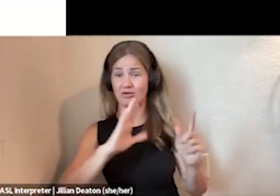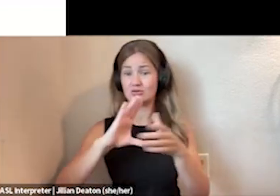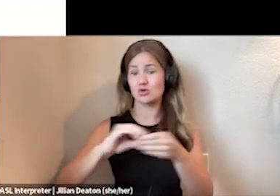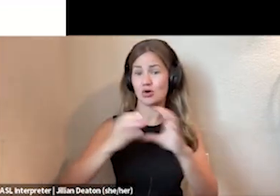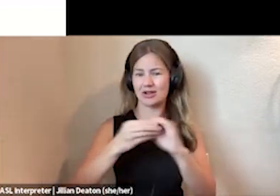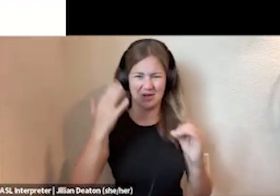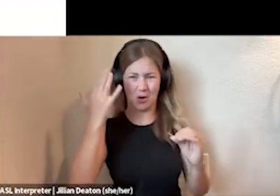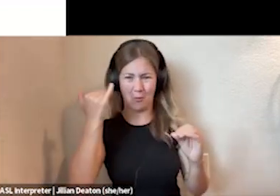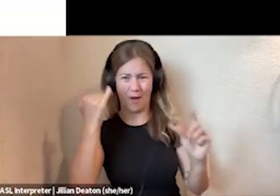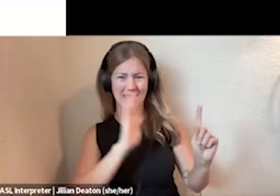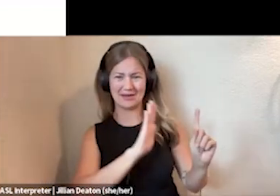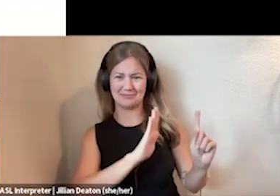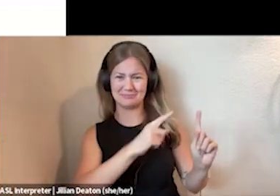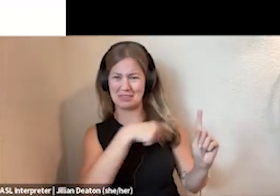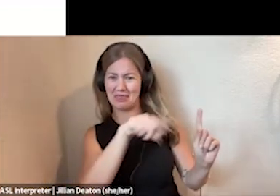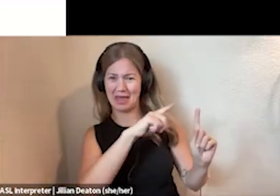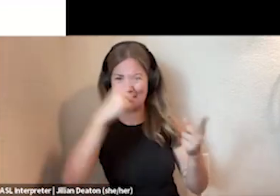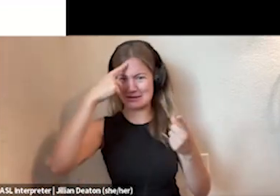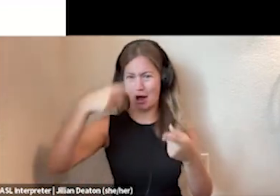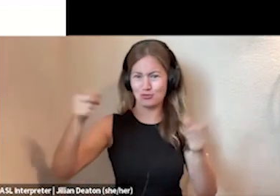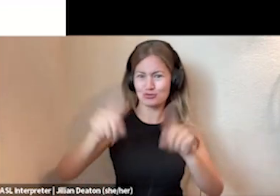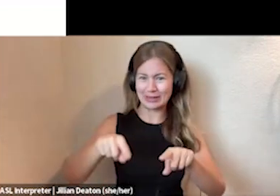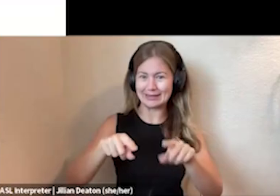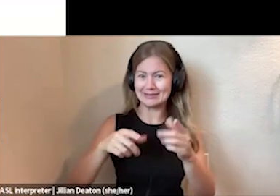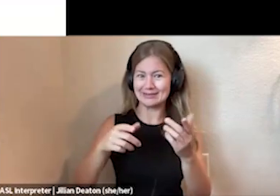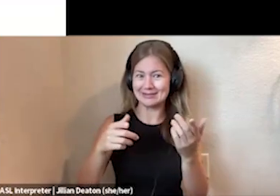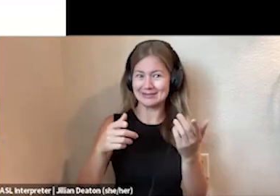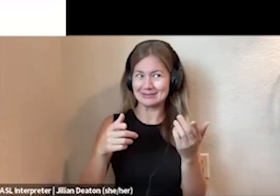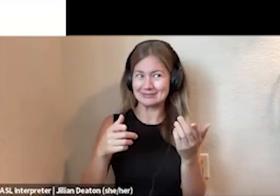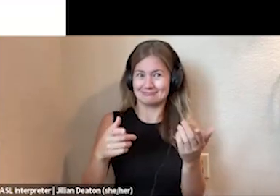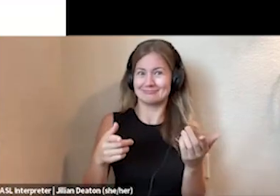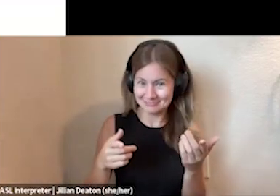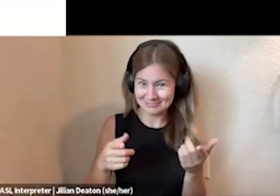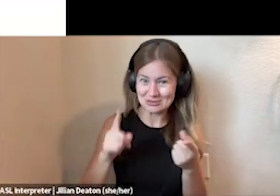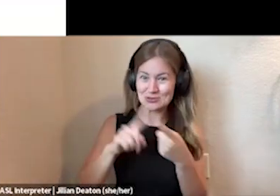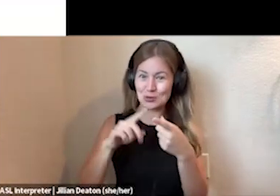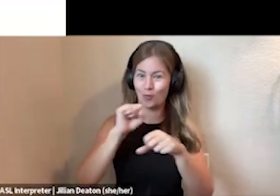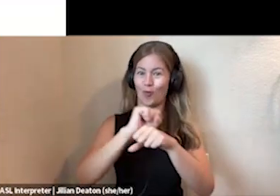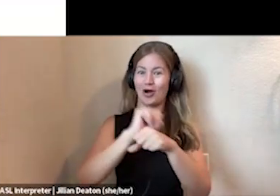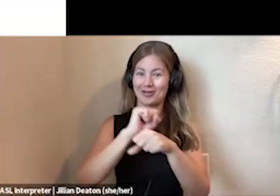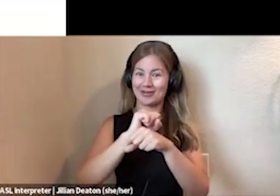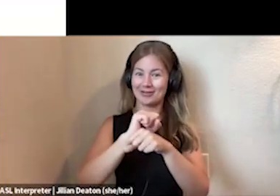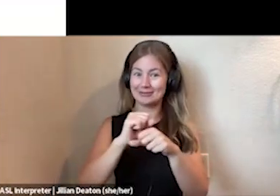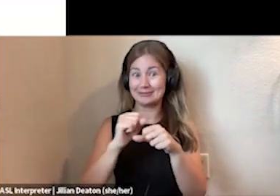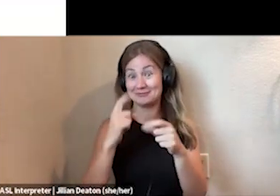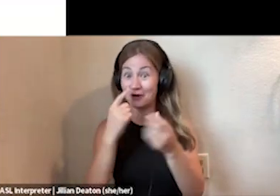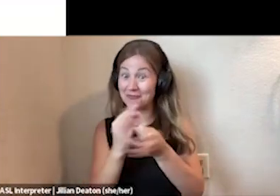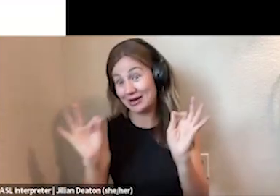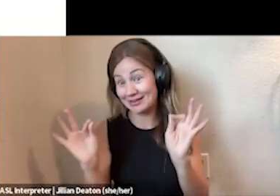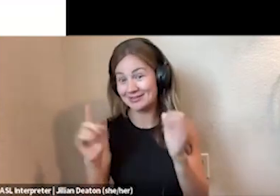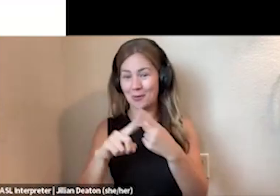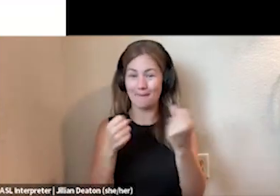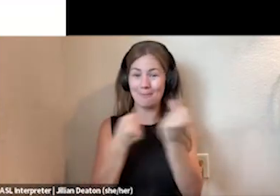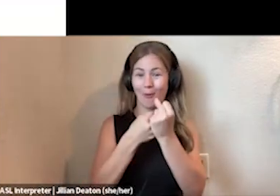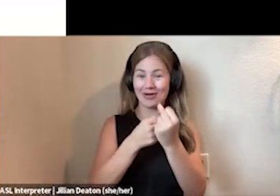basically become unpaid or workers that pay often, if they're doing it right, to support your organization? That's a big investment. Why